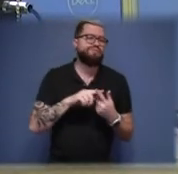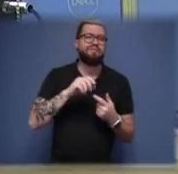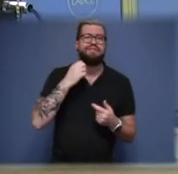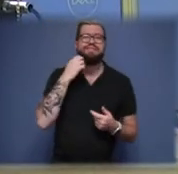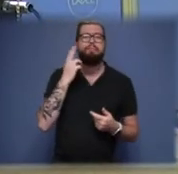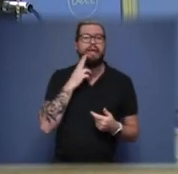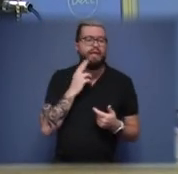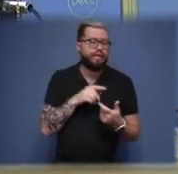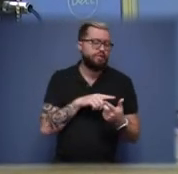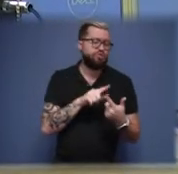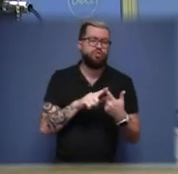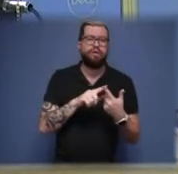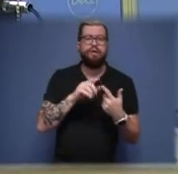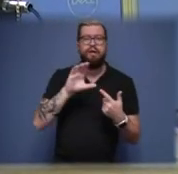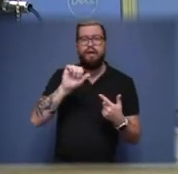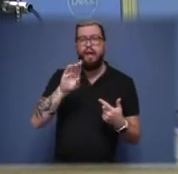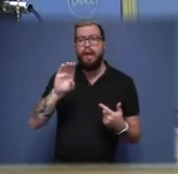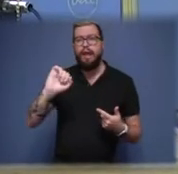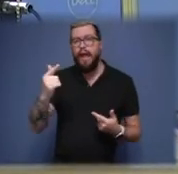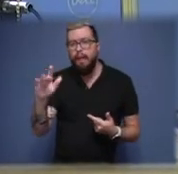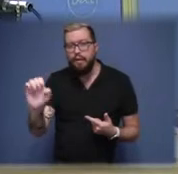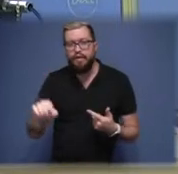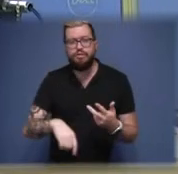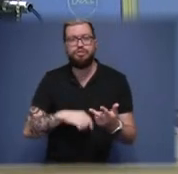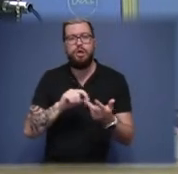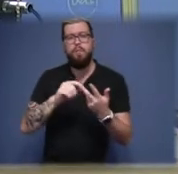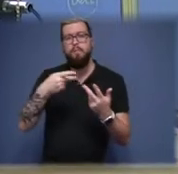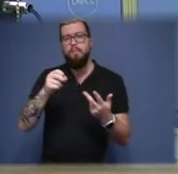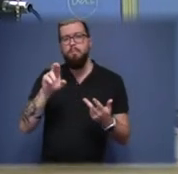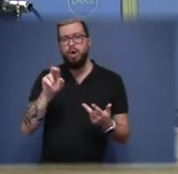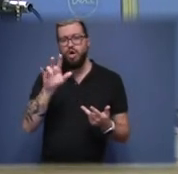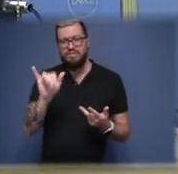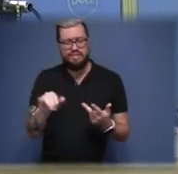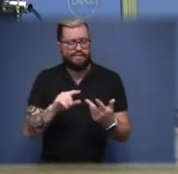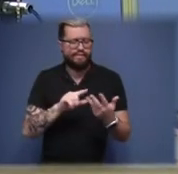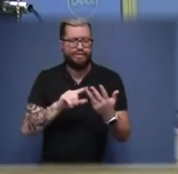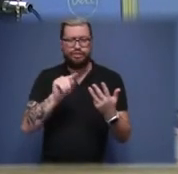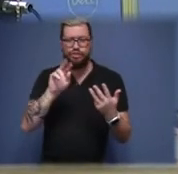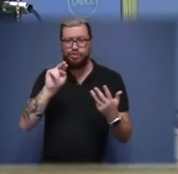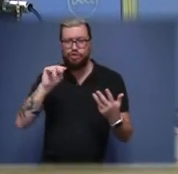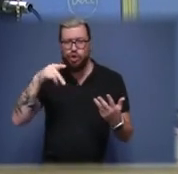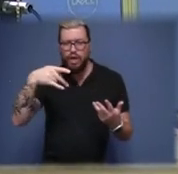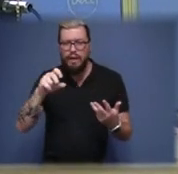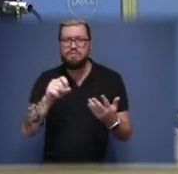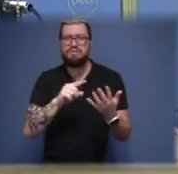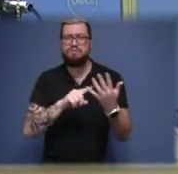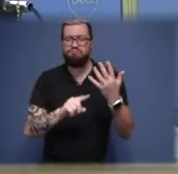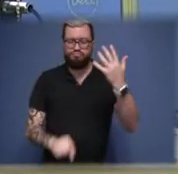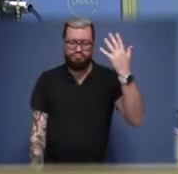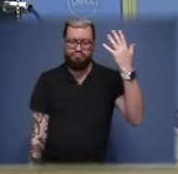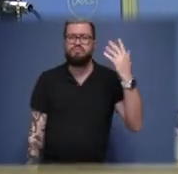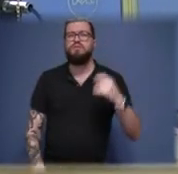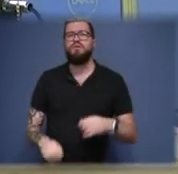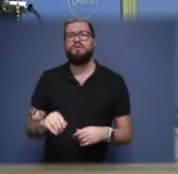and cabbage and parsley and parsnips and turnips. Those are the crops that we